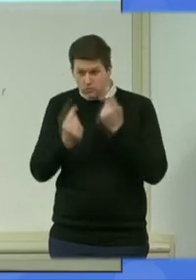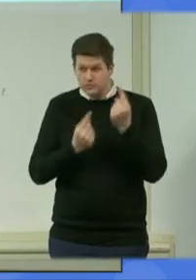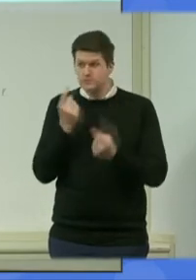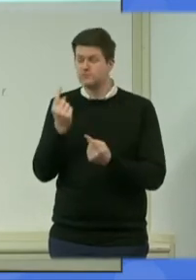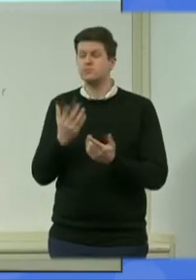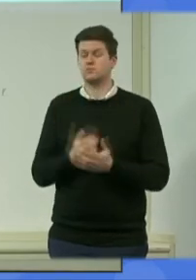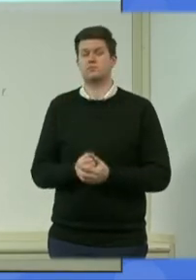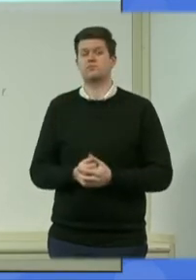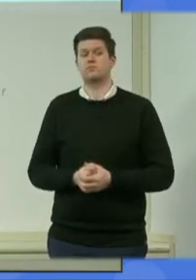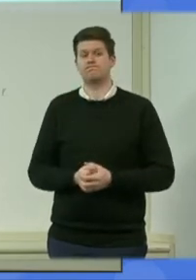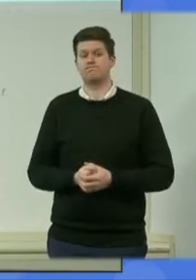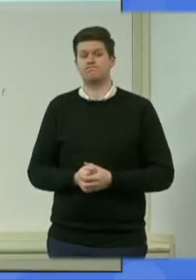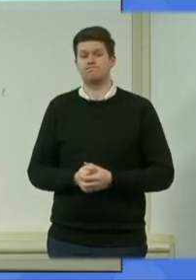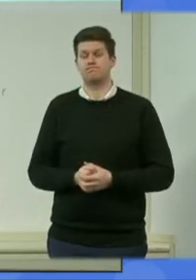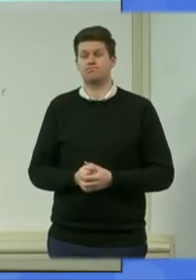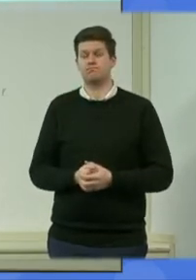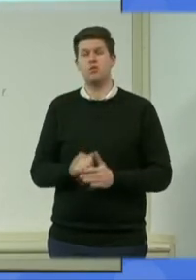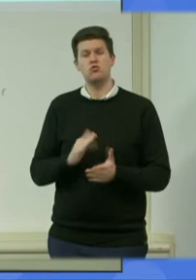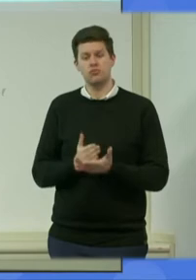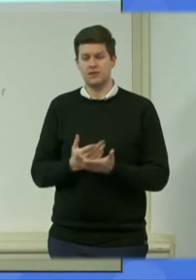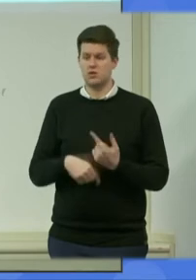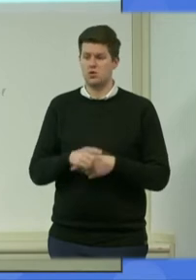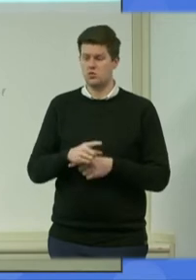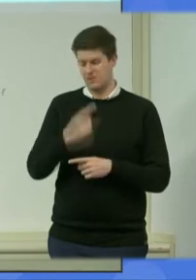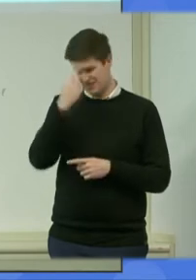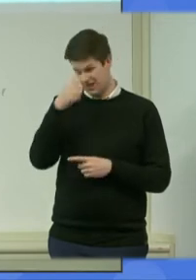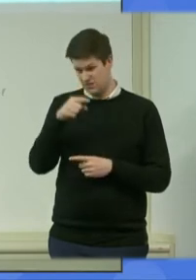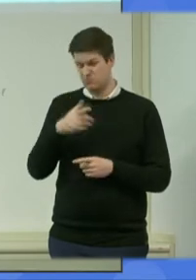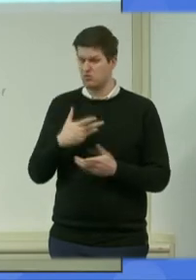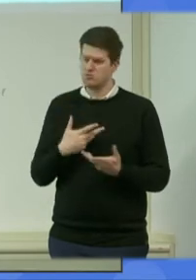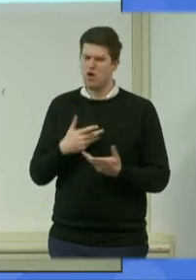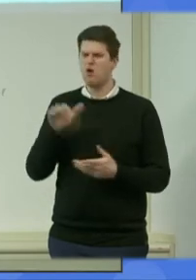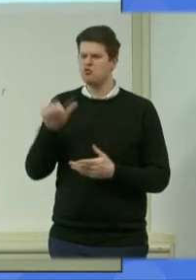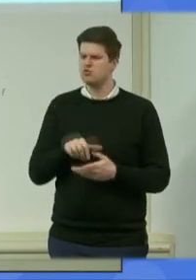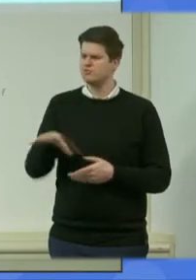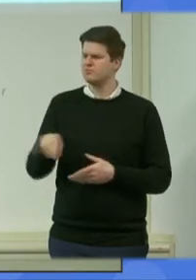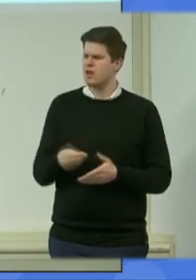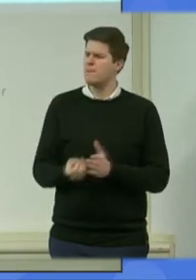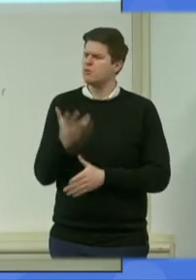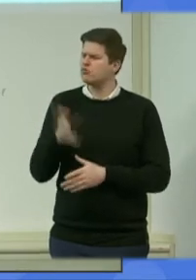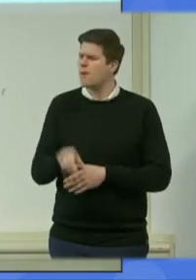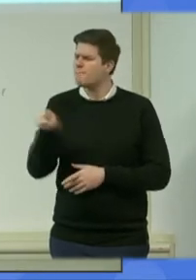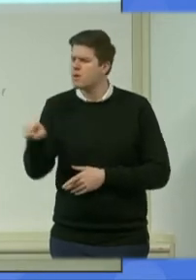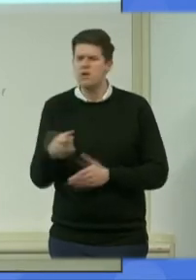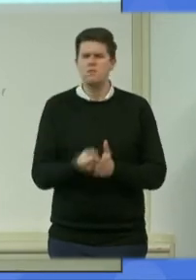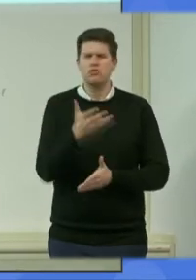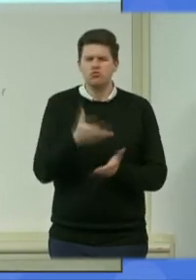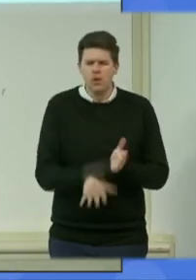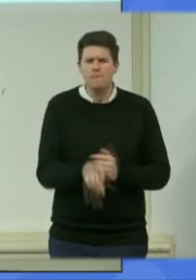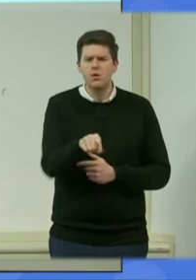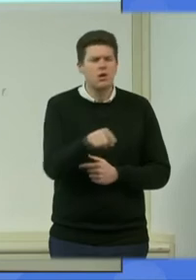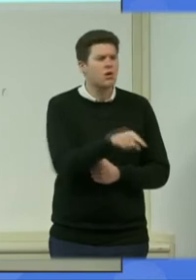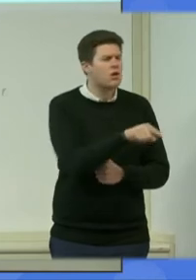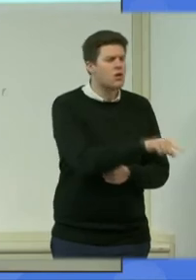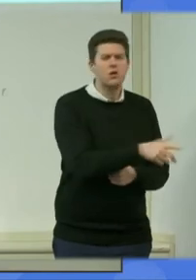say actually how much we take from different groups. It's a political decision. It's partly about your values. And it's also about trade-offs